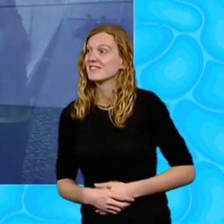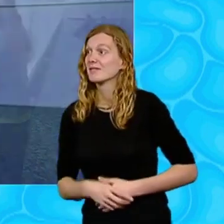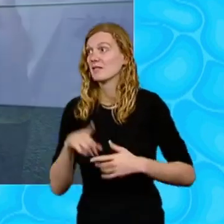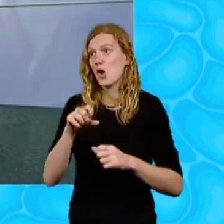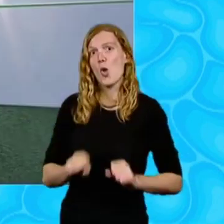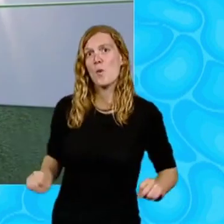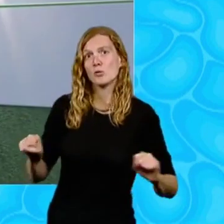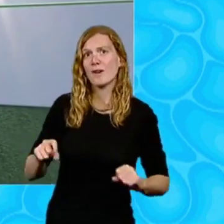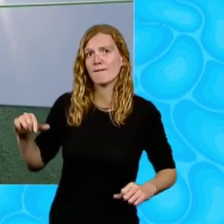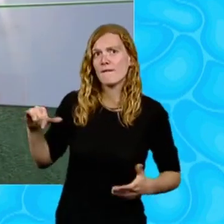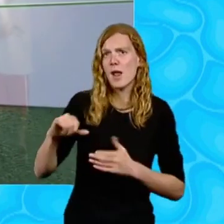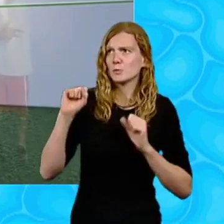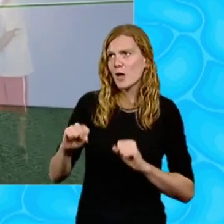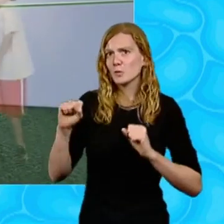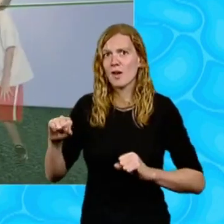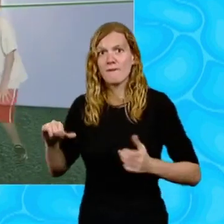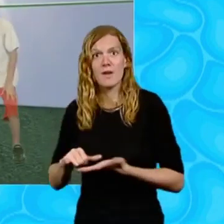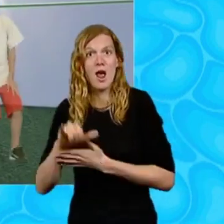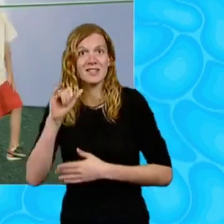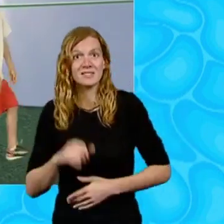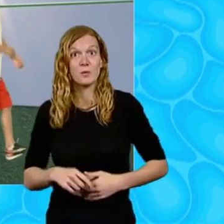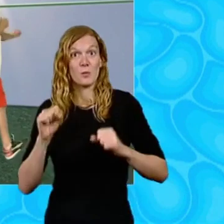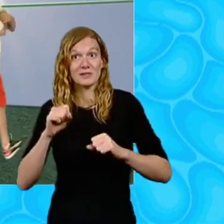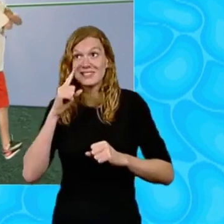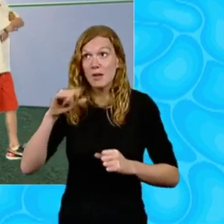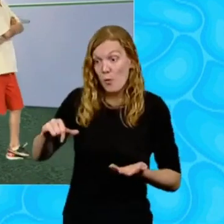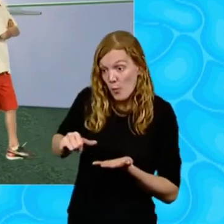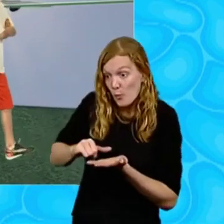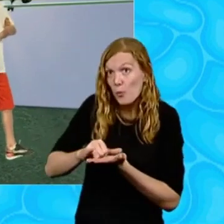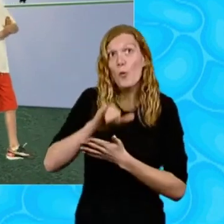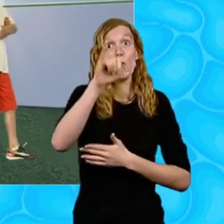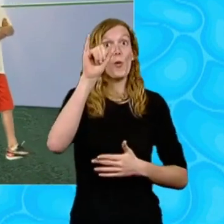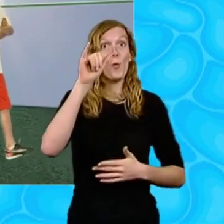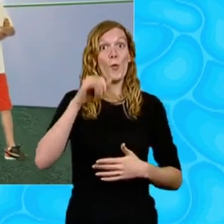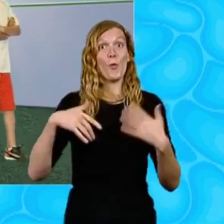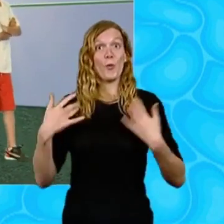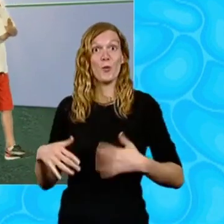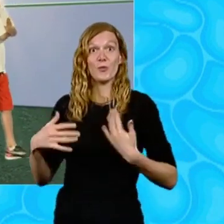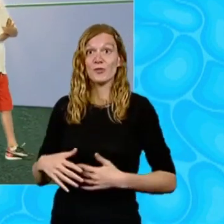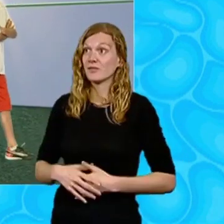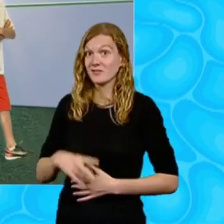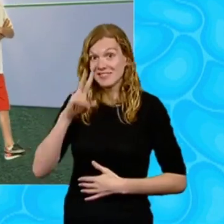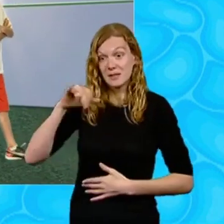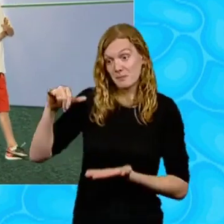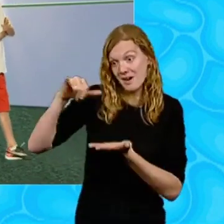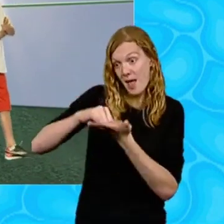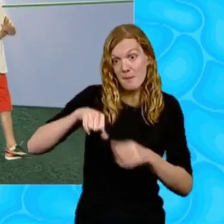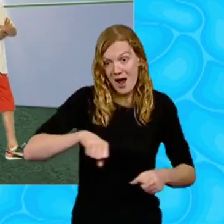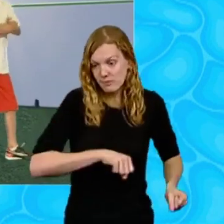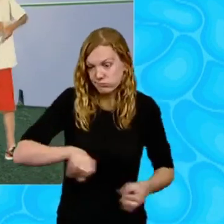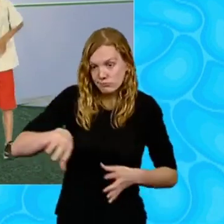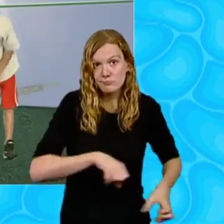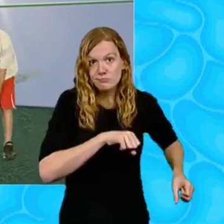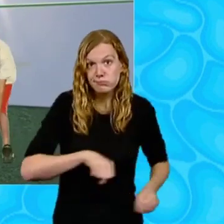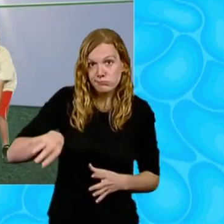waiting for your flight, you can see the planes go by. Watch them loading up with bags